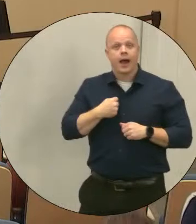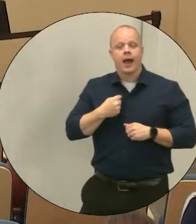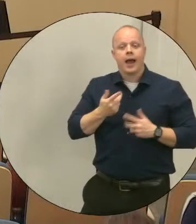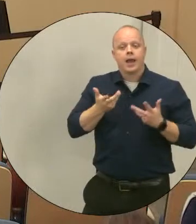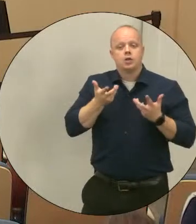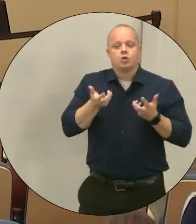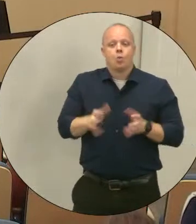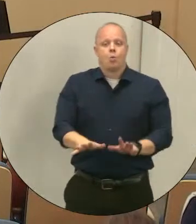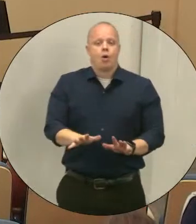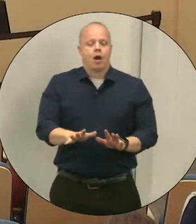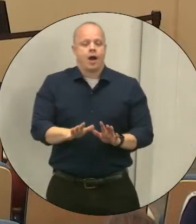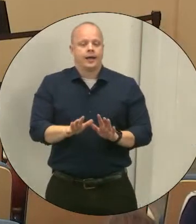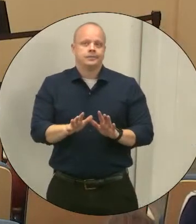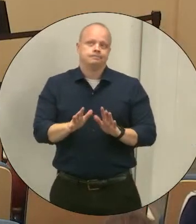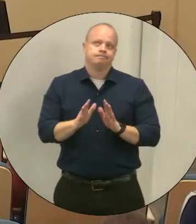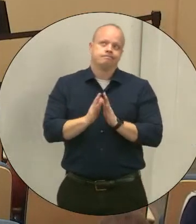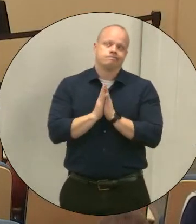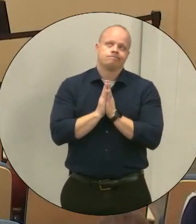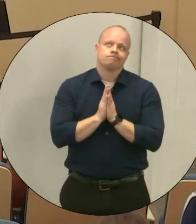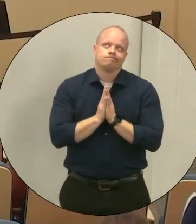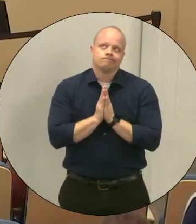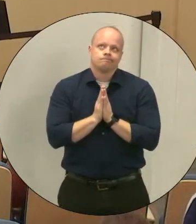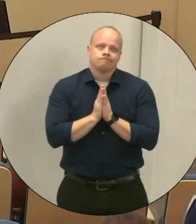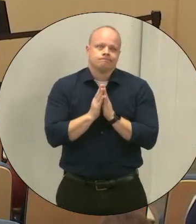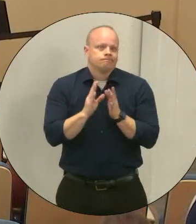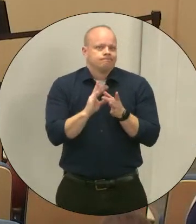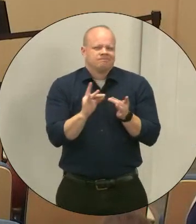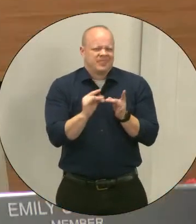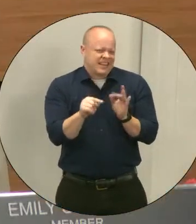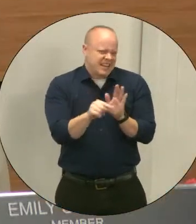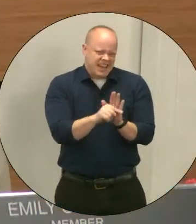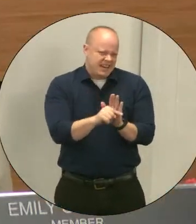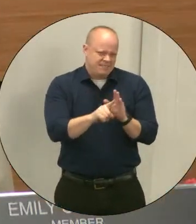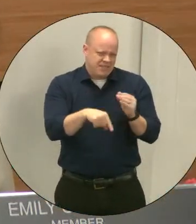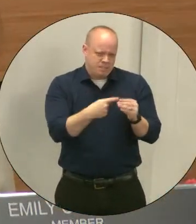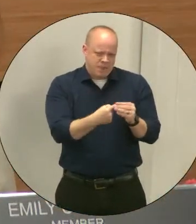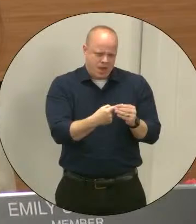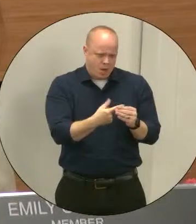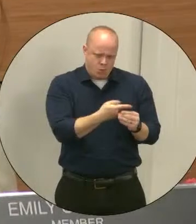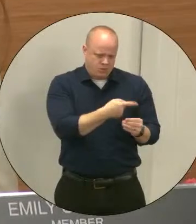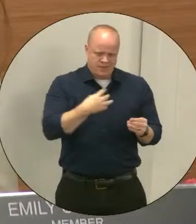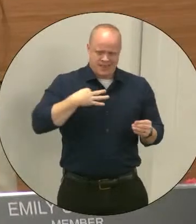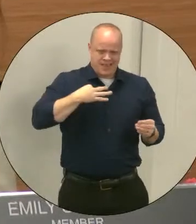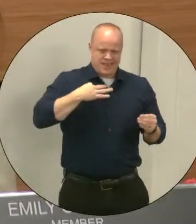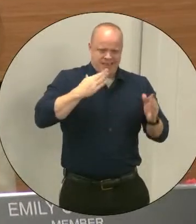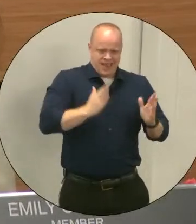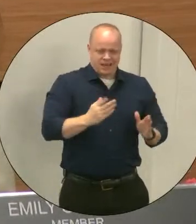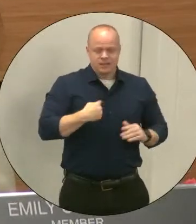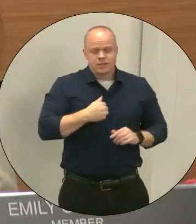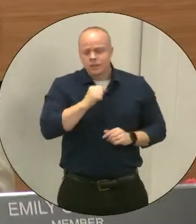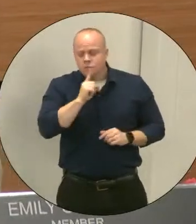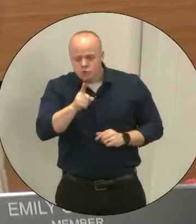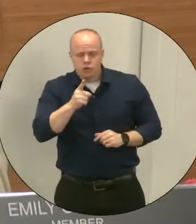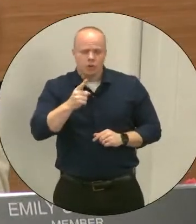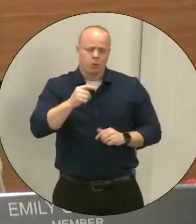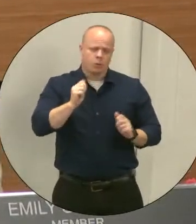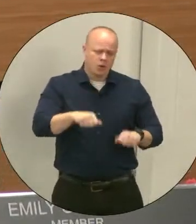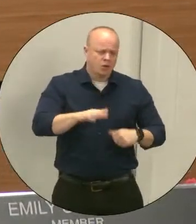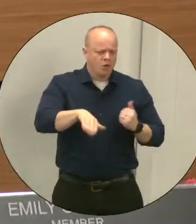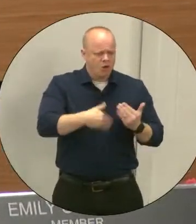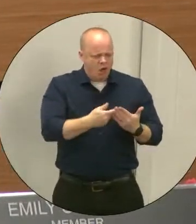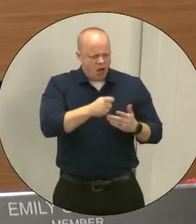want to say negative things about, the candidates. I'm sure we could all pick